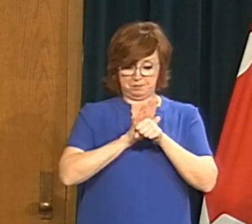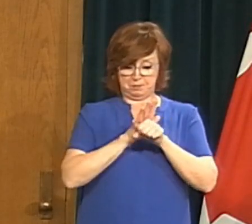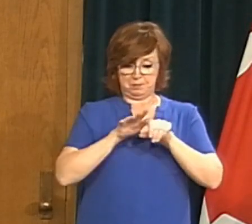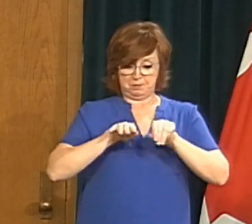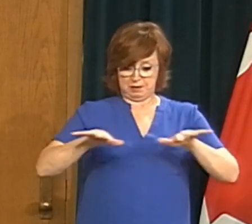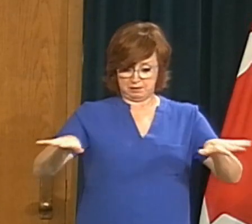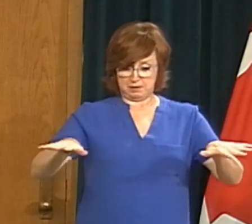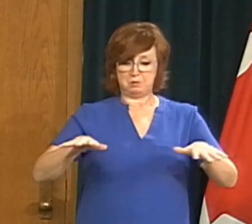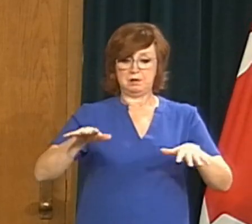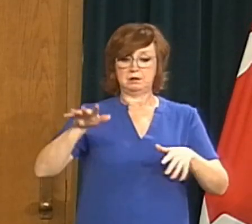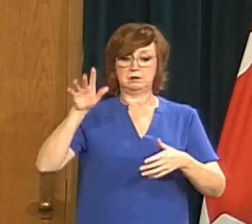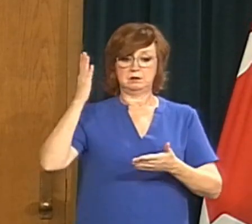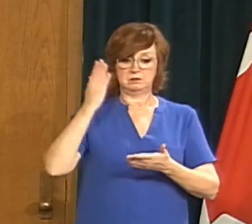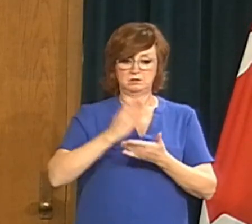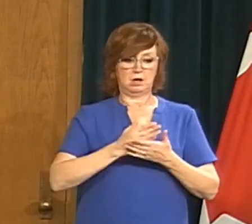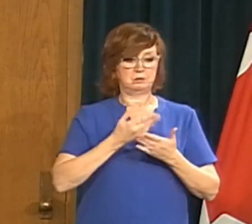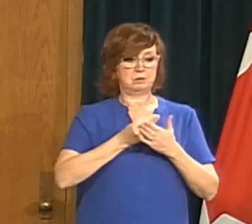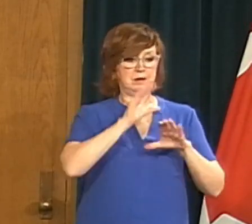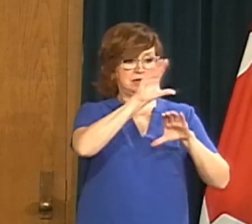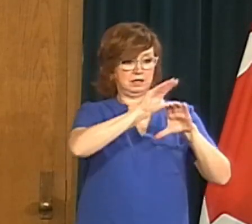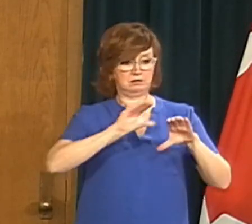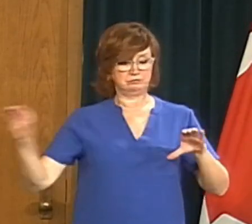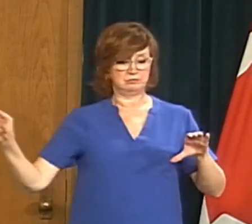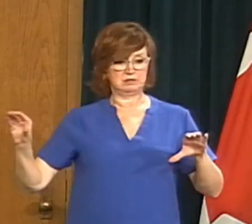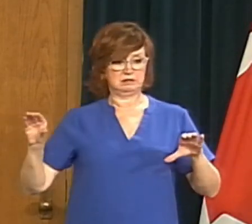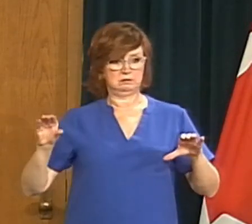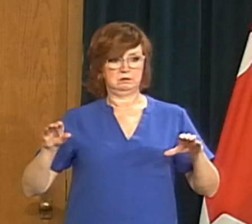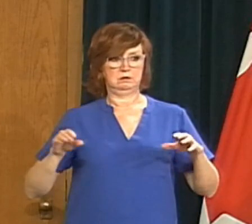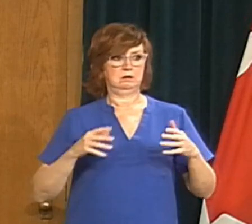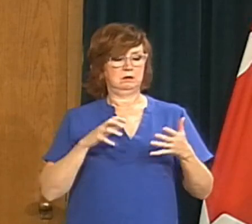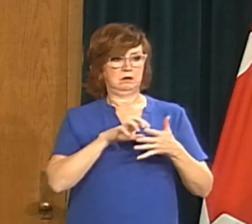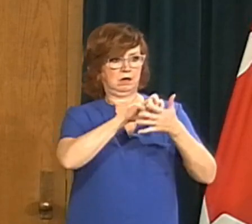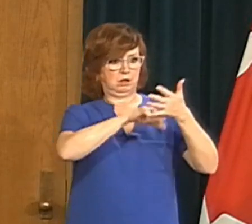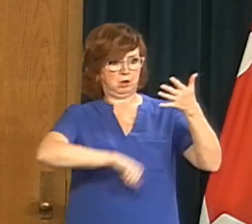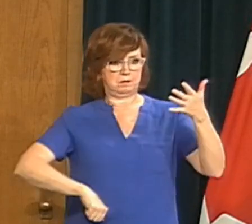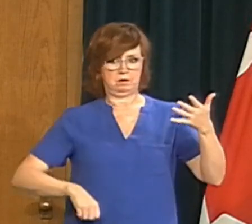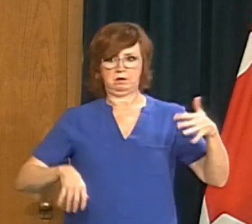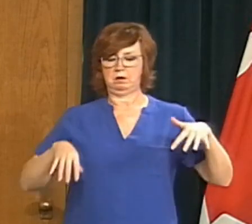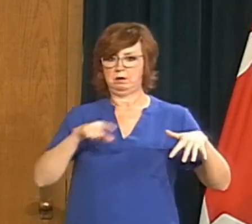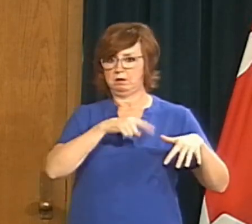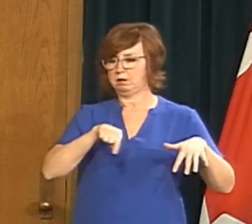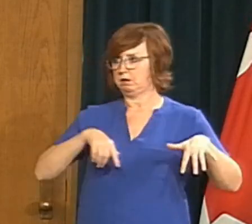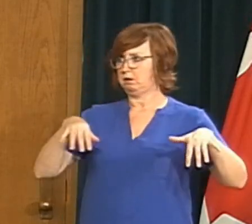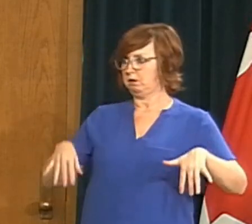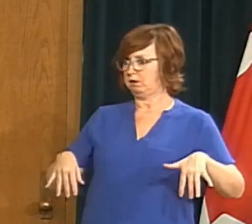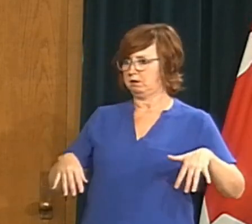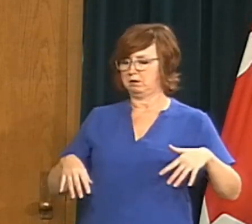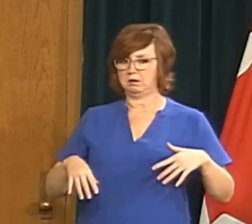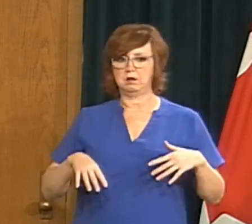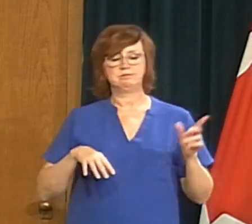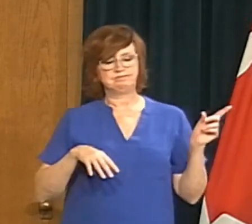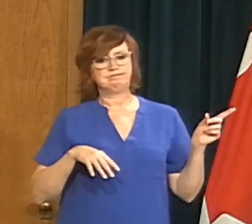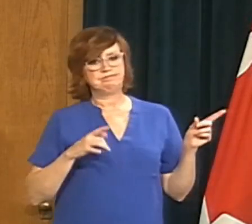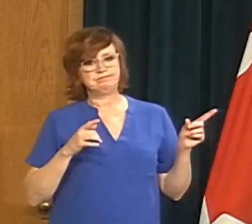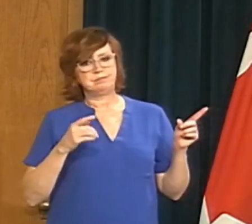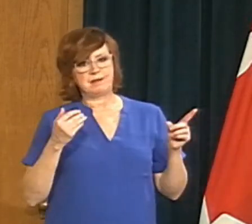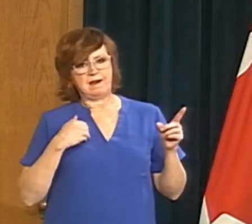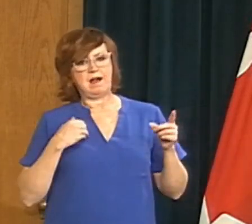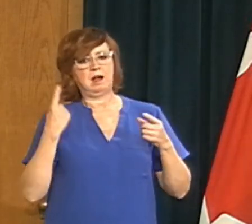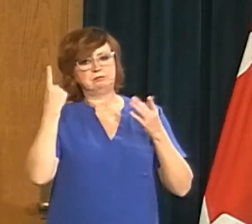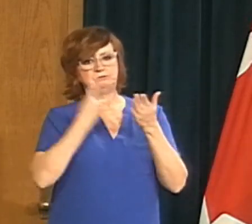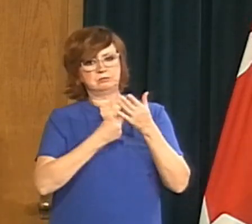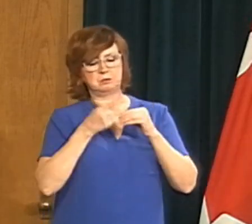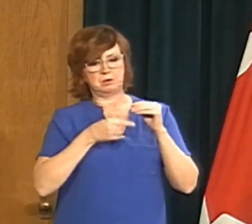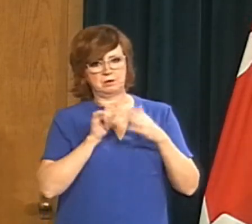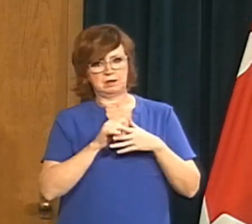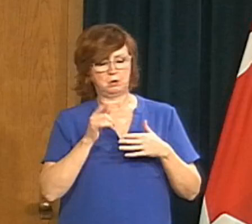back? You know, there is no doubt there's been conversations on the different federal programs and what that will look like once they all